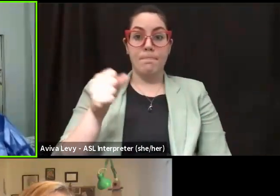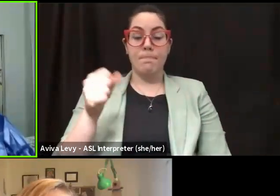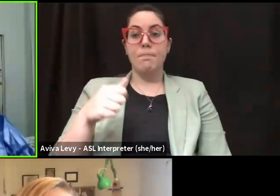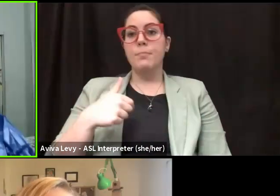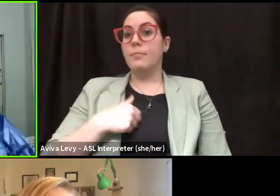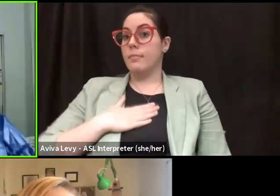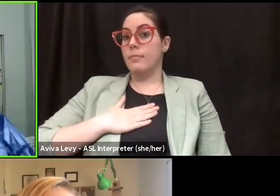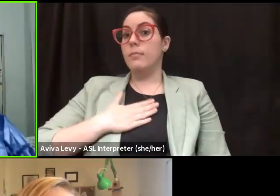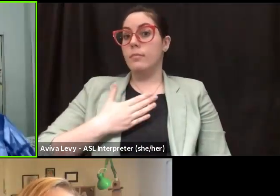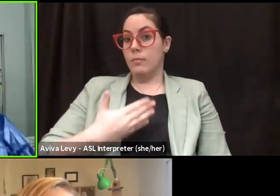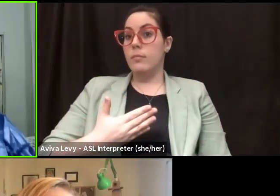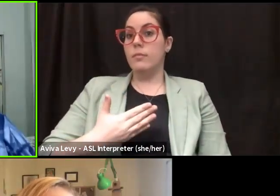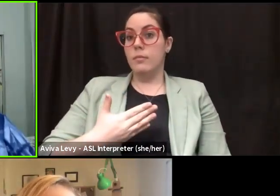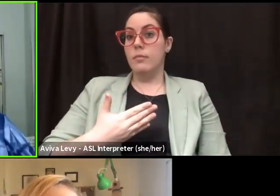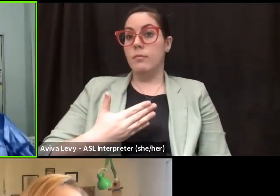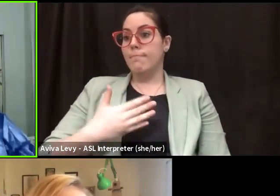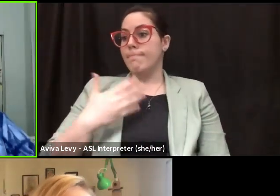willing